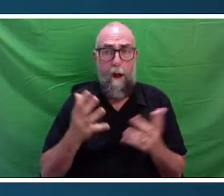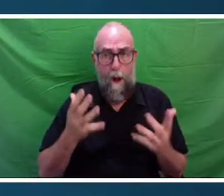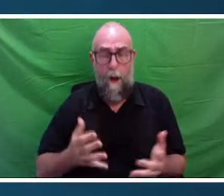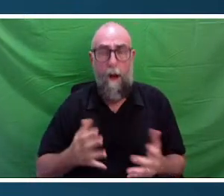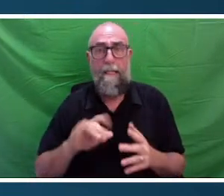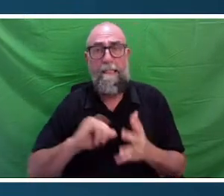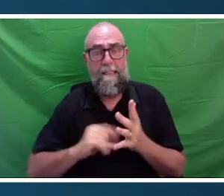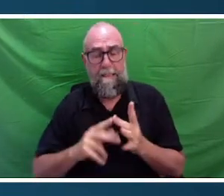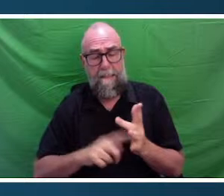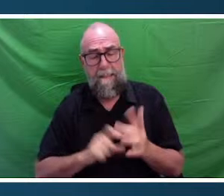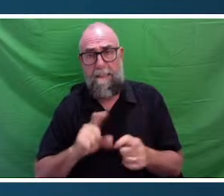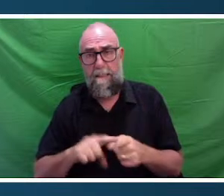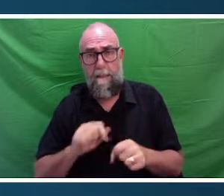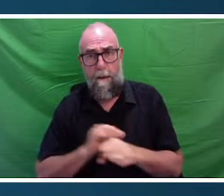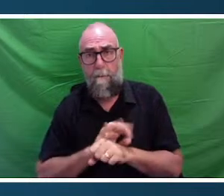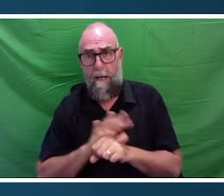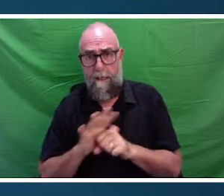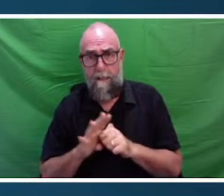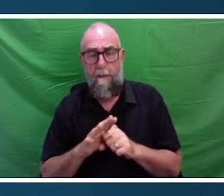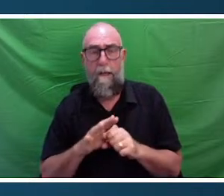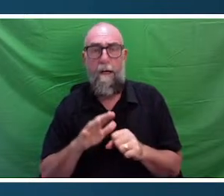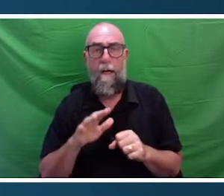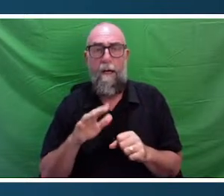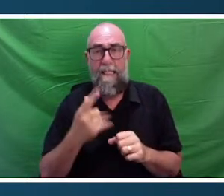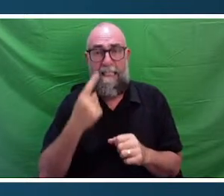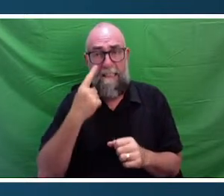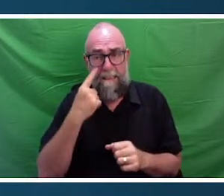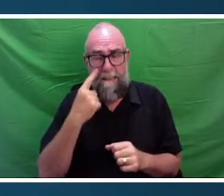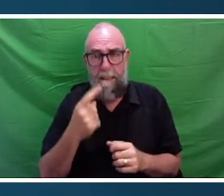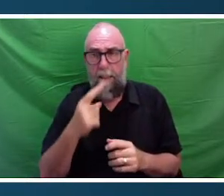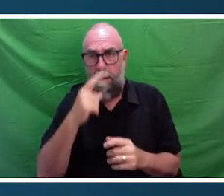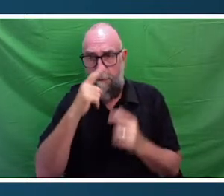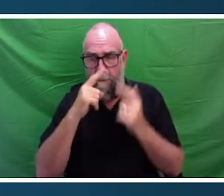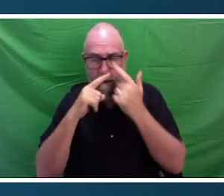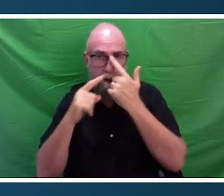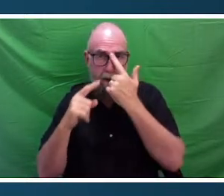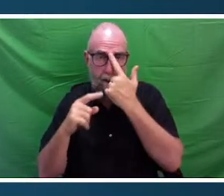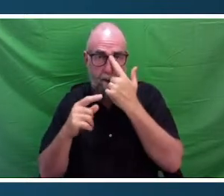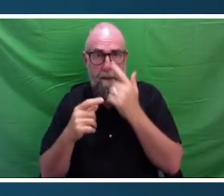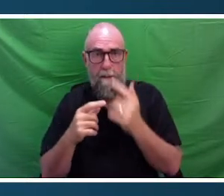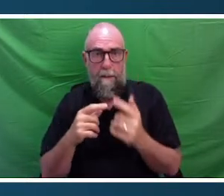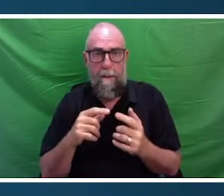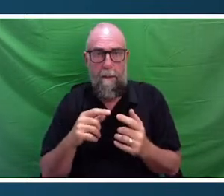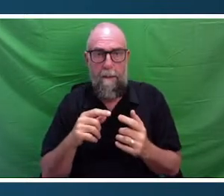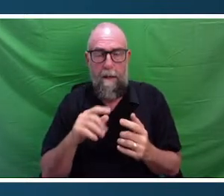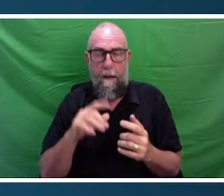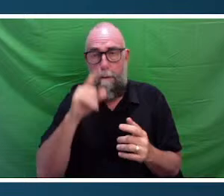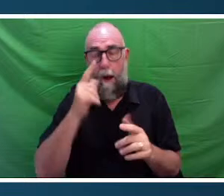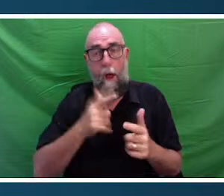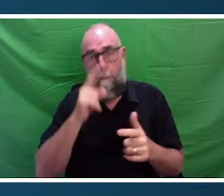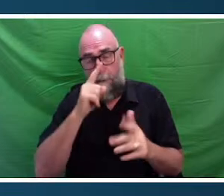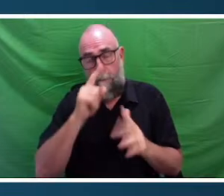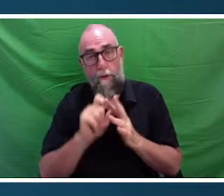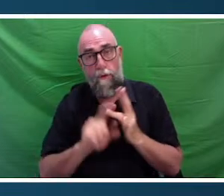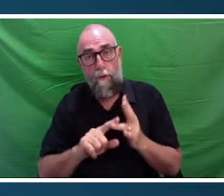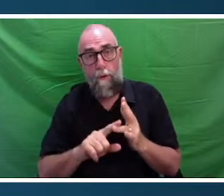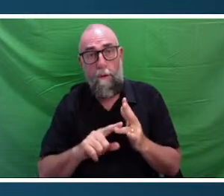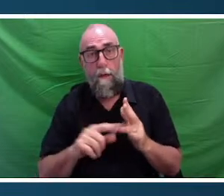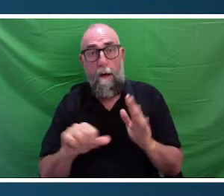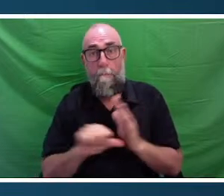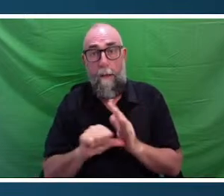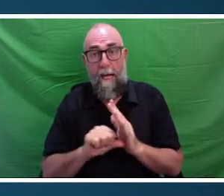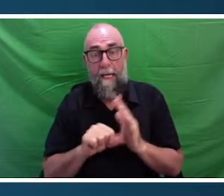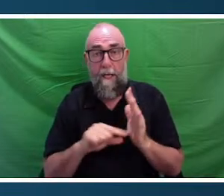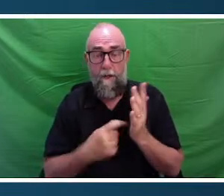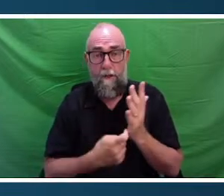between online transfers, over-the-counter, and mobile wallets, and a lot are going online. But one interesting thing as